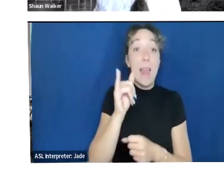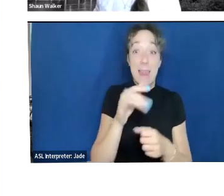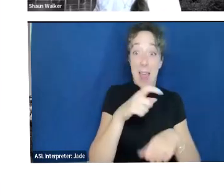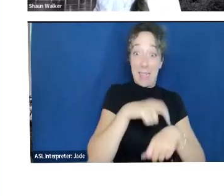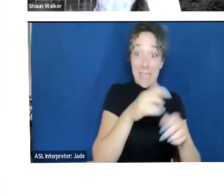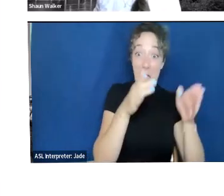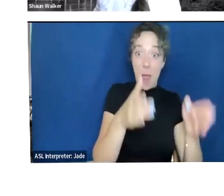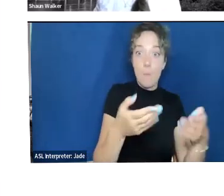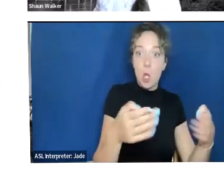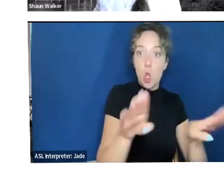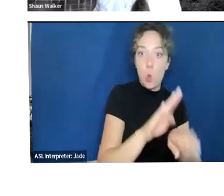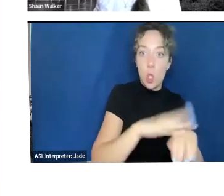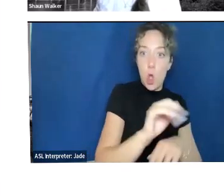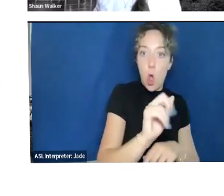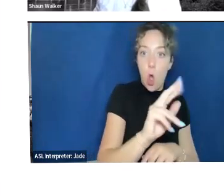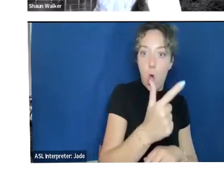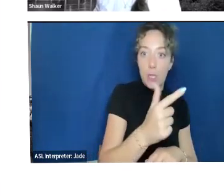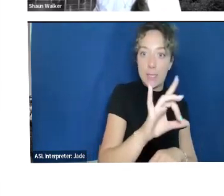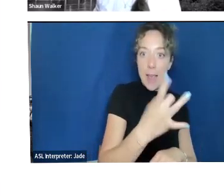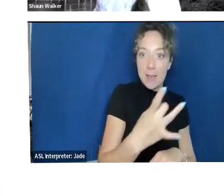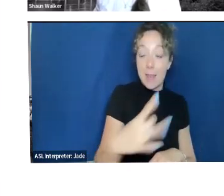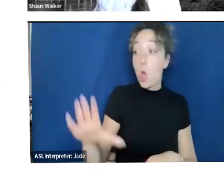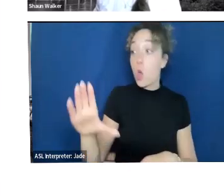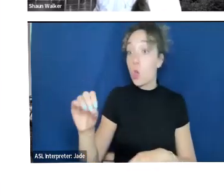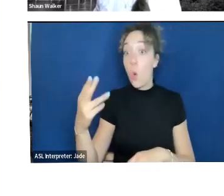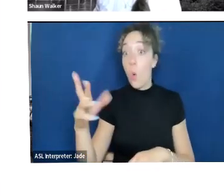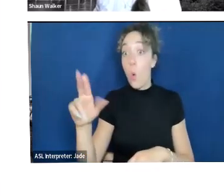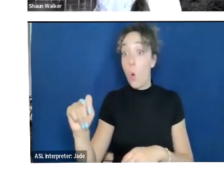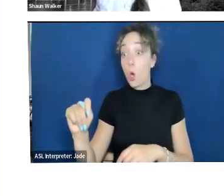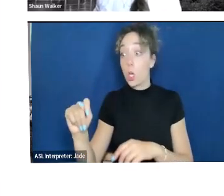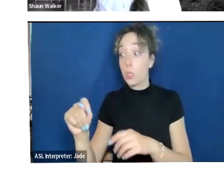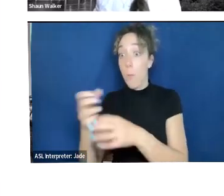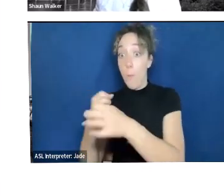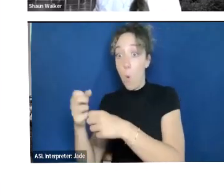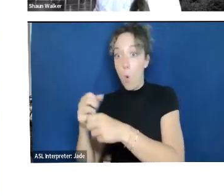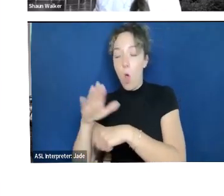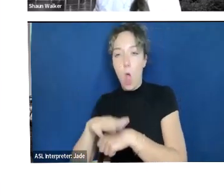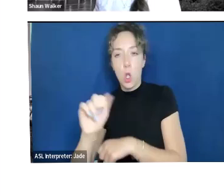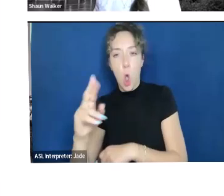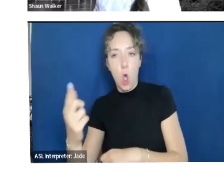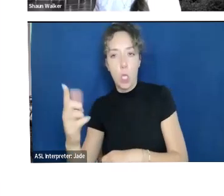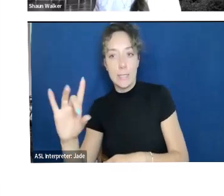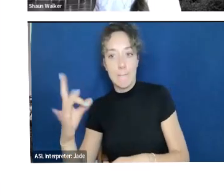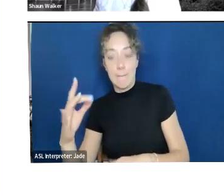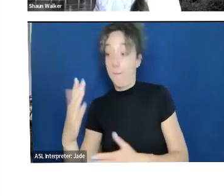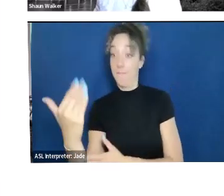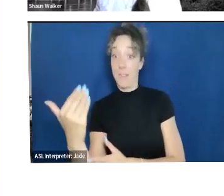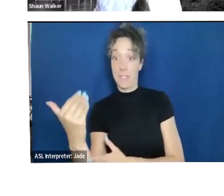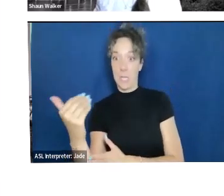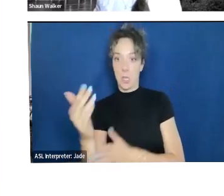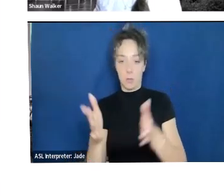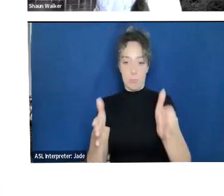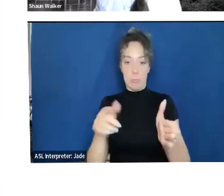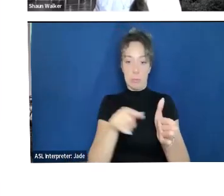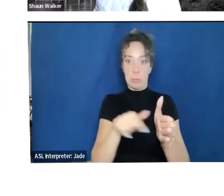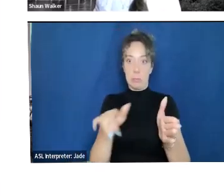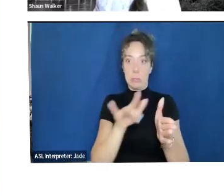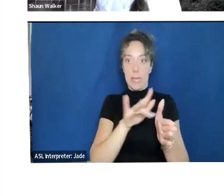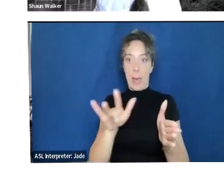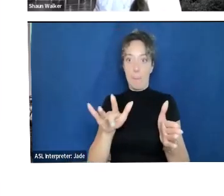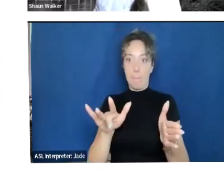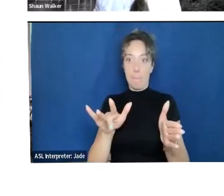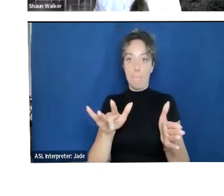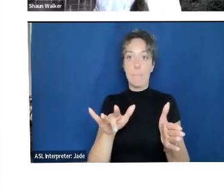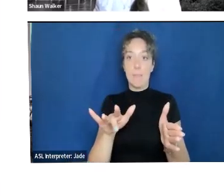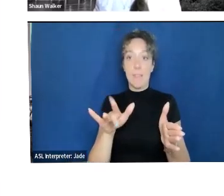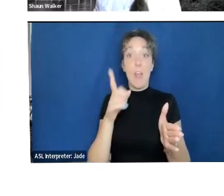8th and the cohort pool is on August 15th. To address this issue,